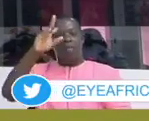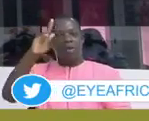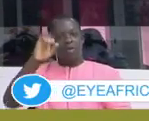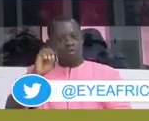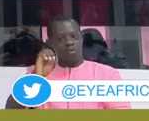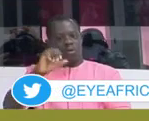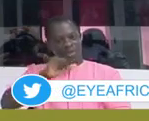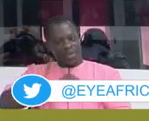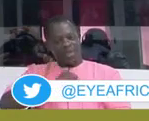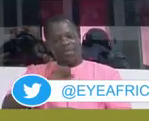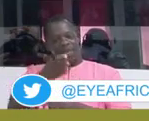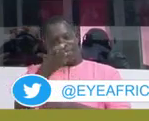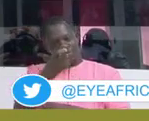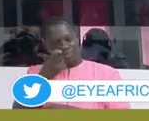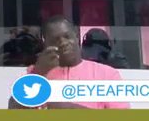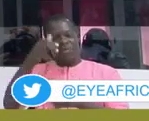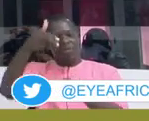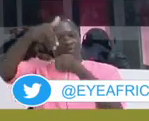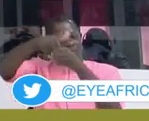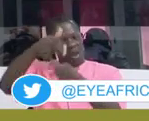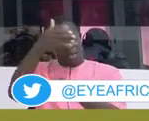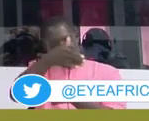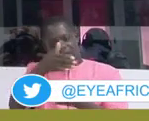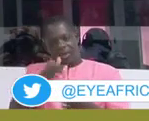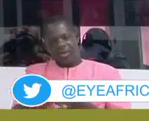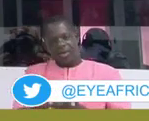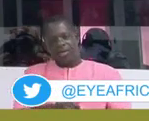oil. He too steals it.